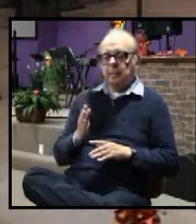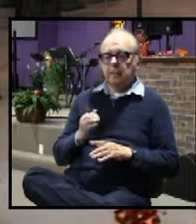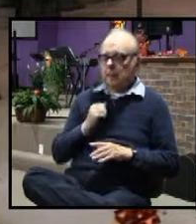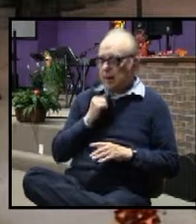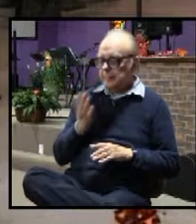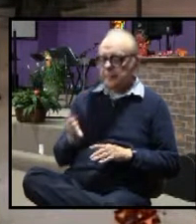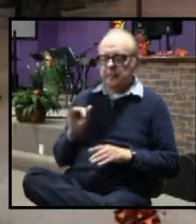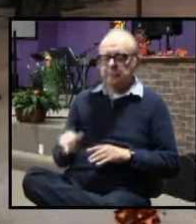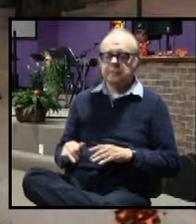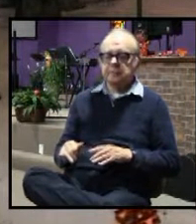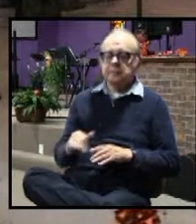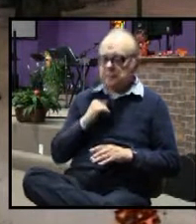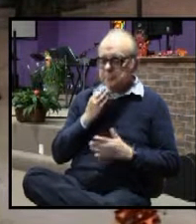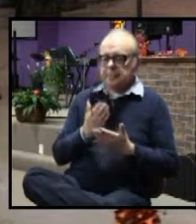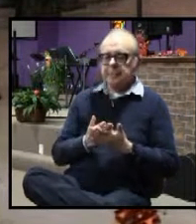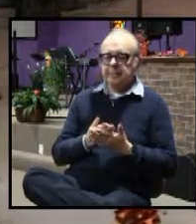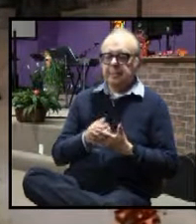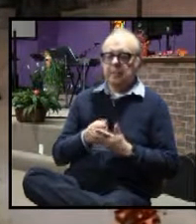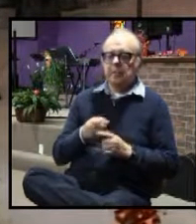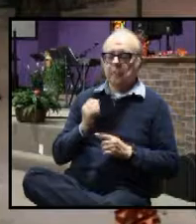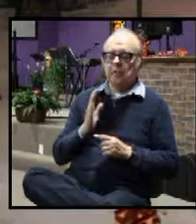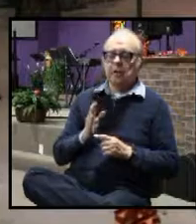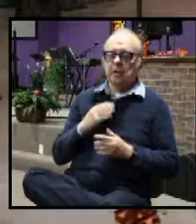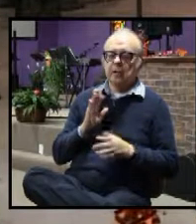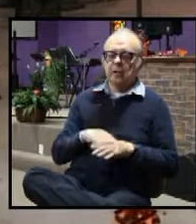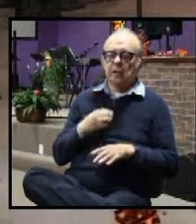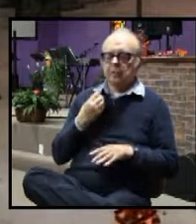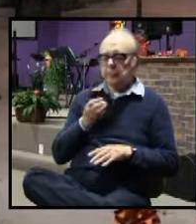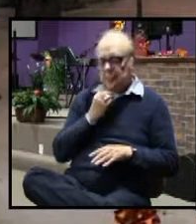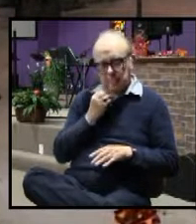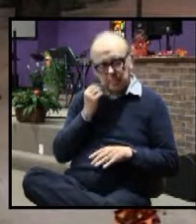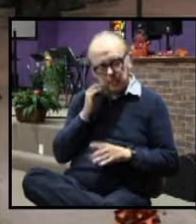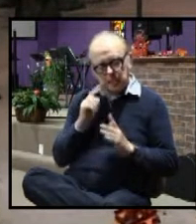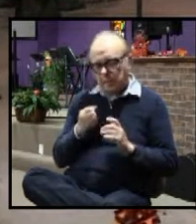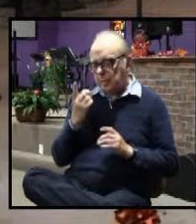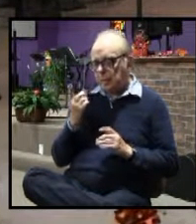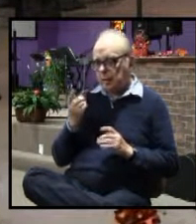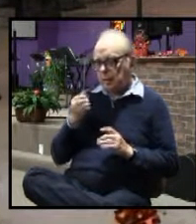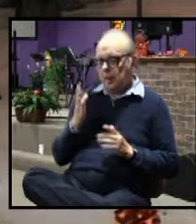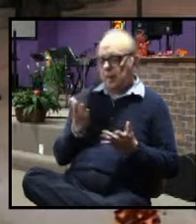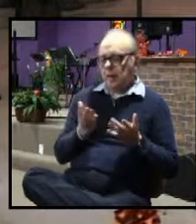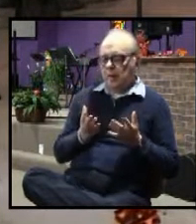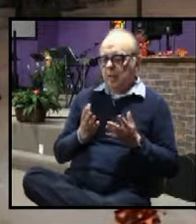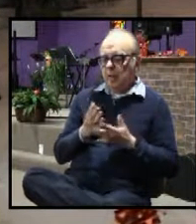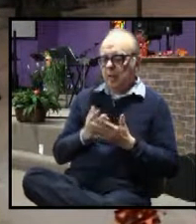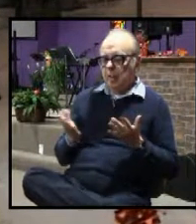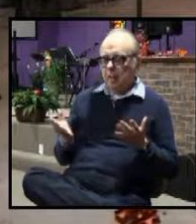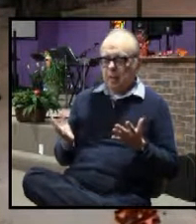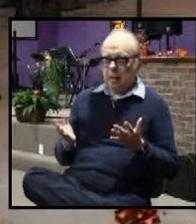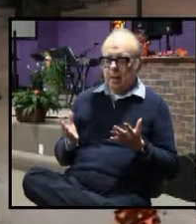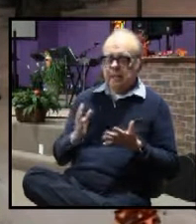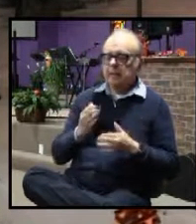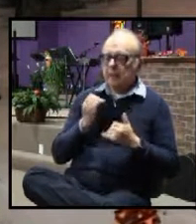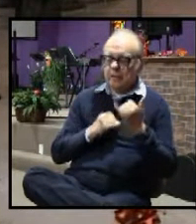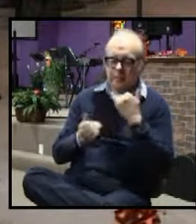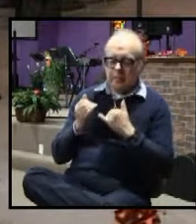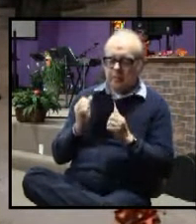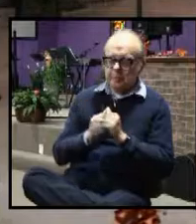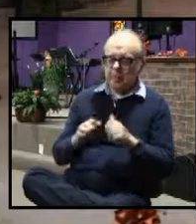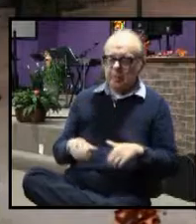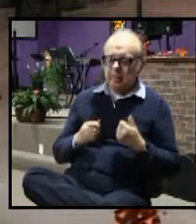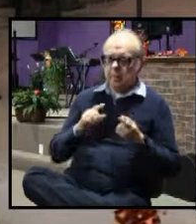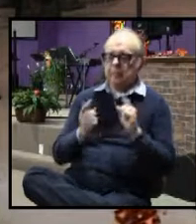God. I'm not there yet. I haven't arrived until God calls me home. That's the truth of it all. But I began to realize that God wanted to take some of the mistakes that